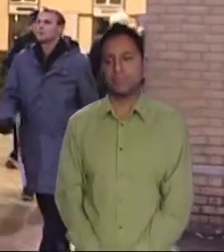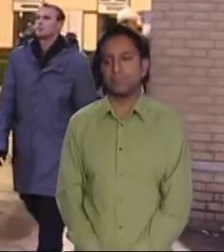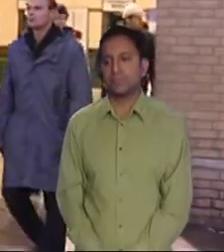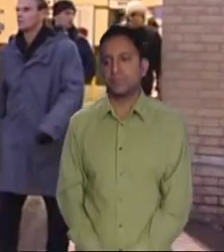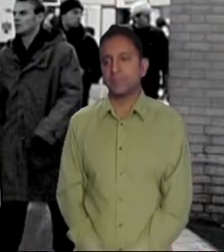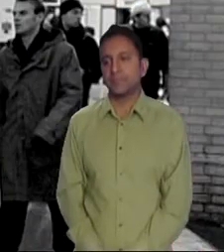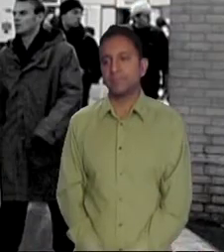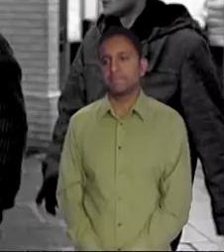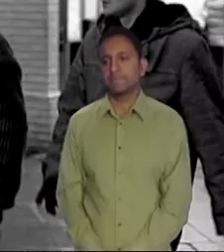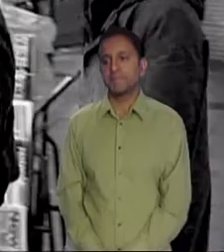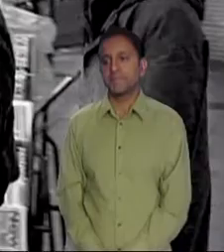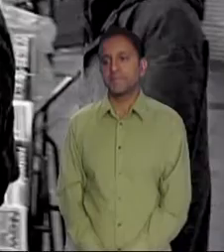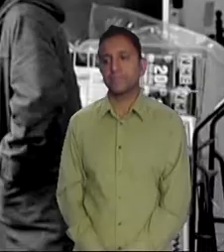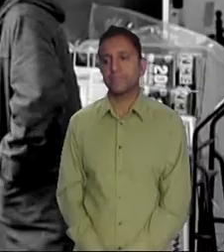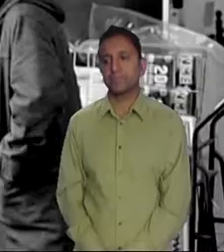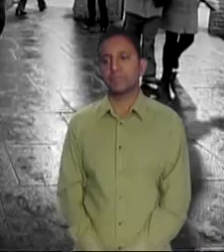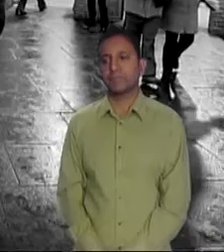Still.